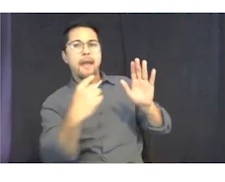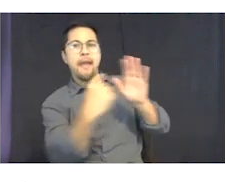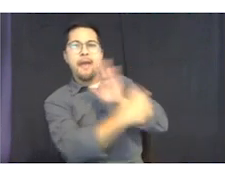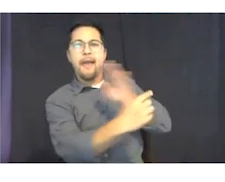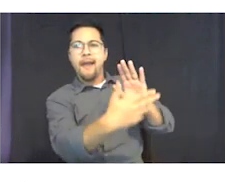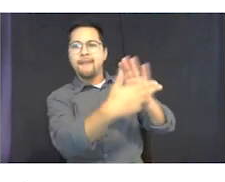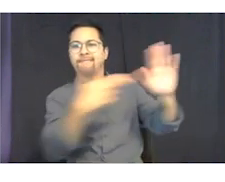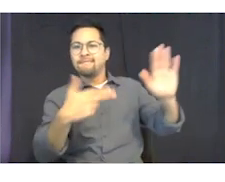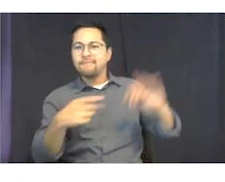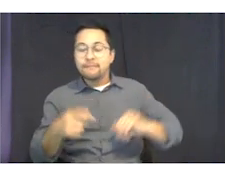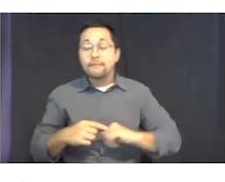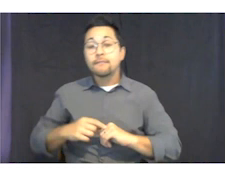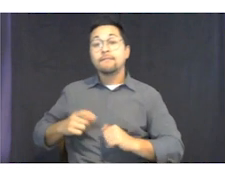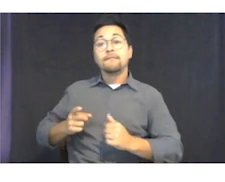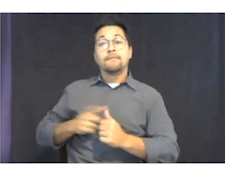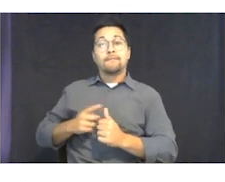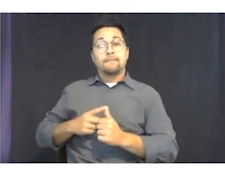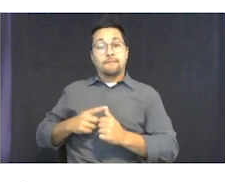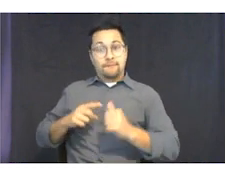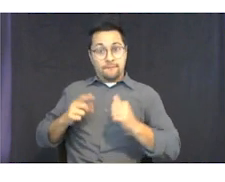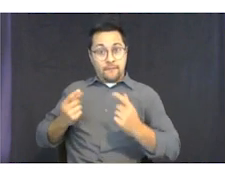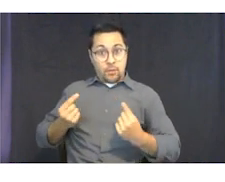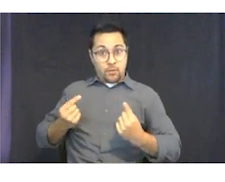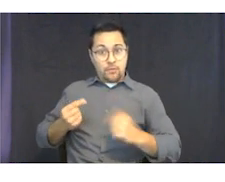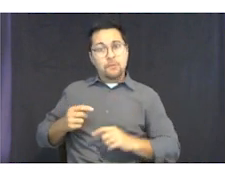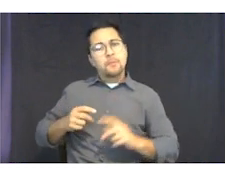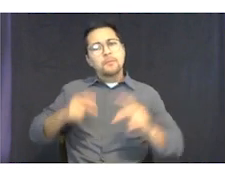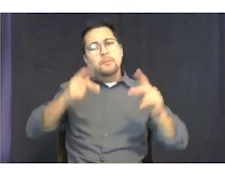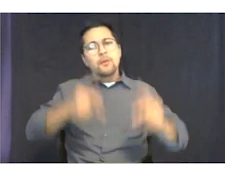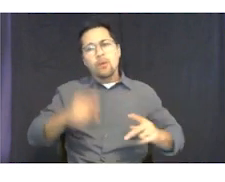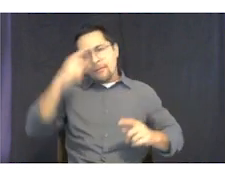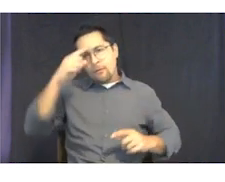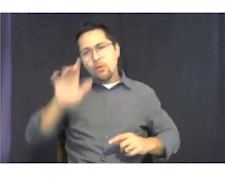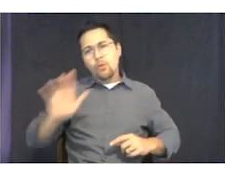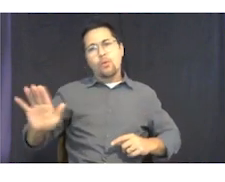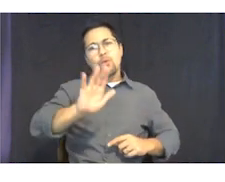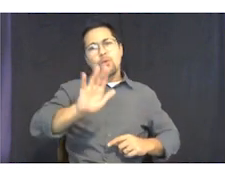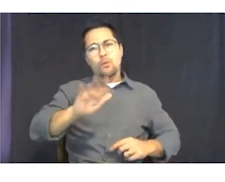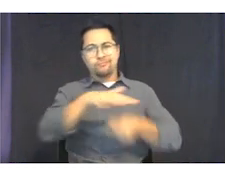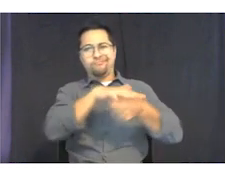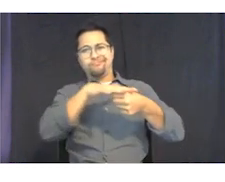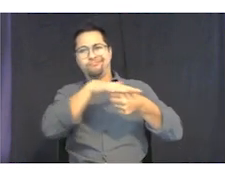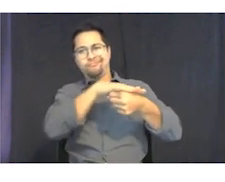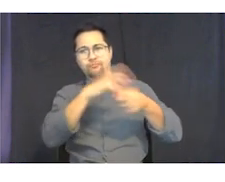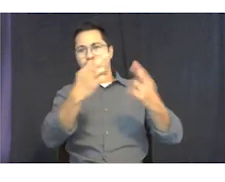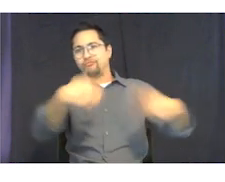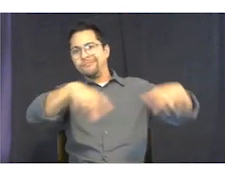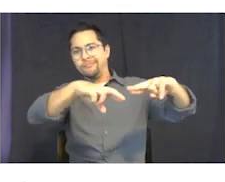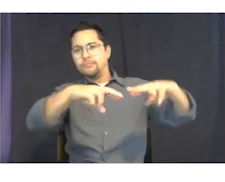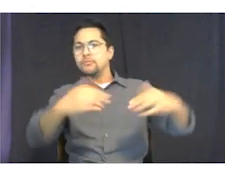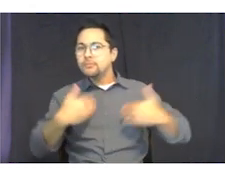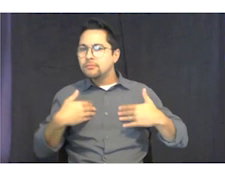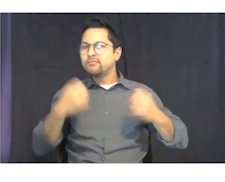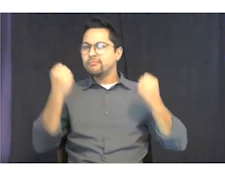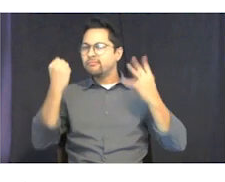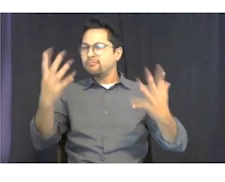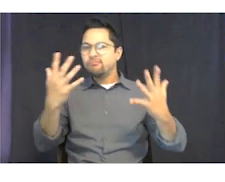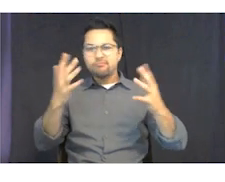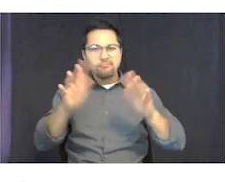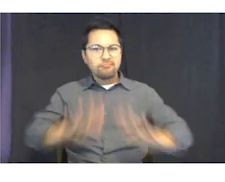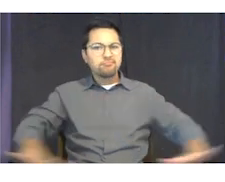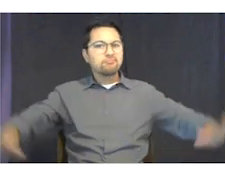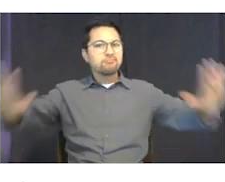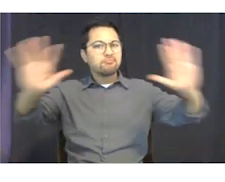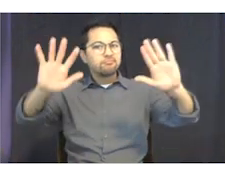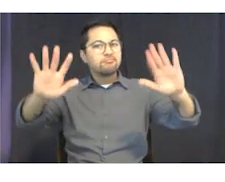The first go-to is the person in the region. And we have several regions around the state of Florida.